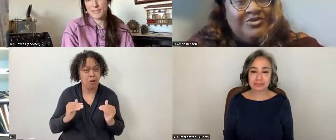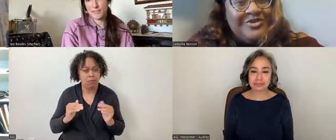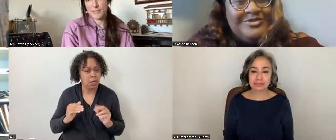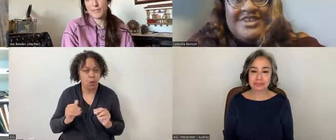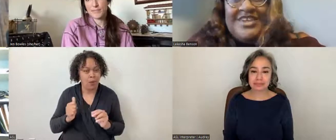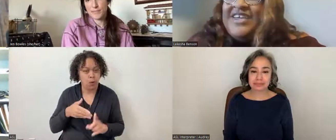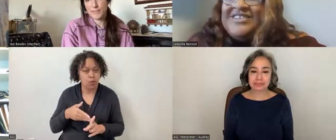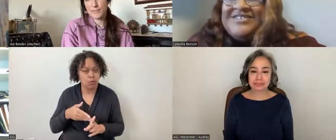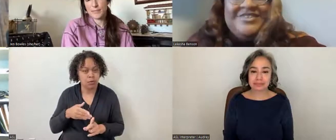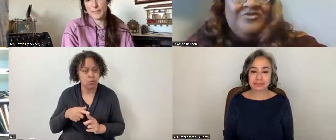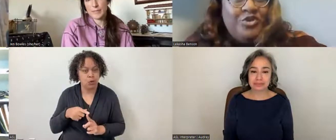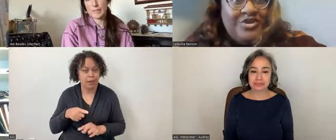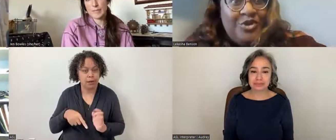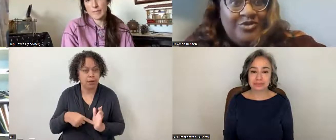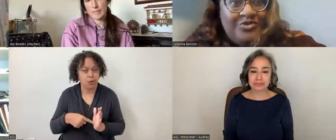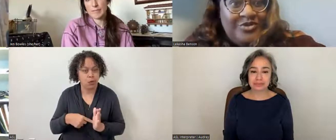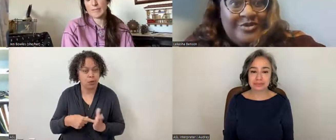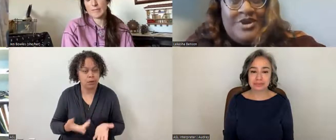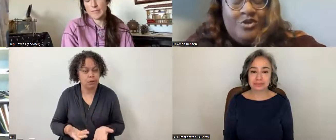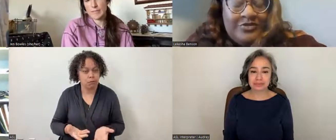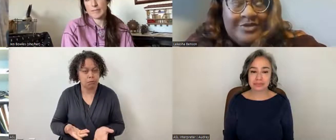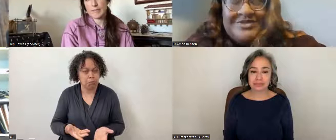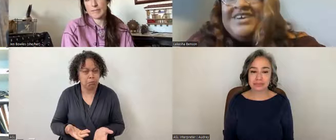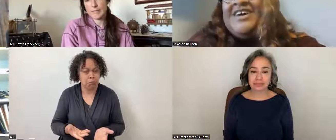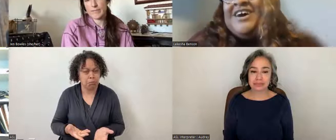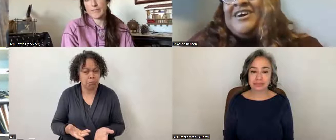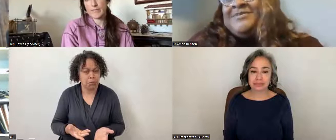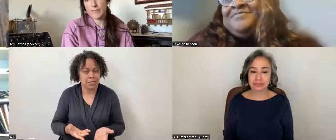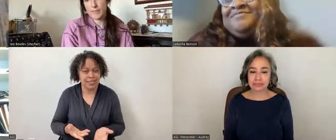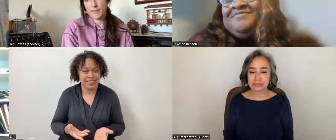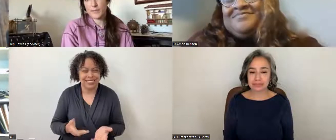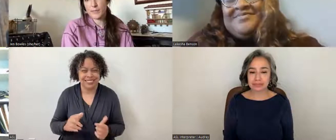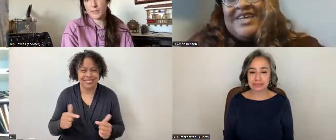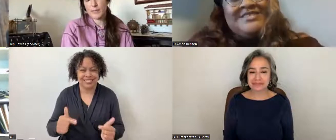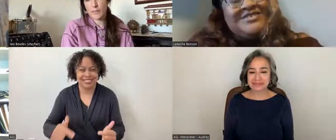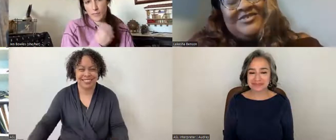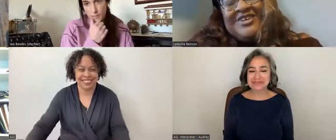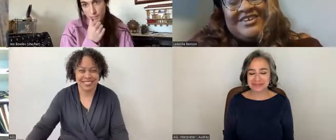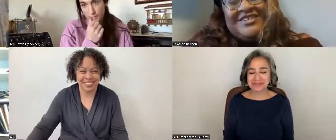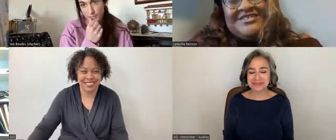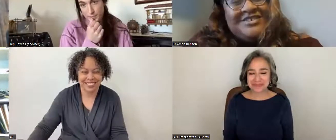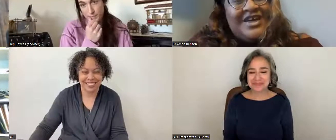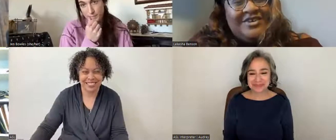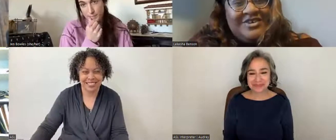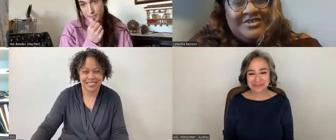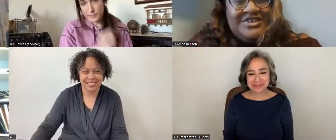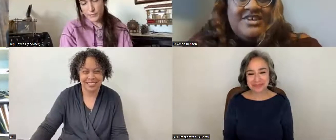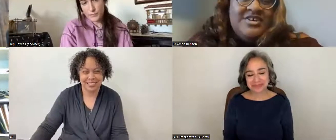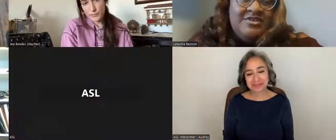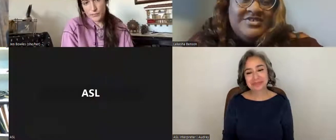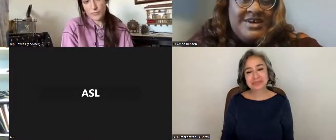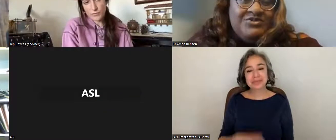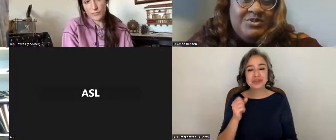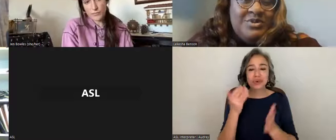shop at Whole Foods. They can't afford Whole Foods. And so again, it's the lack of